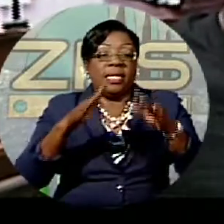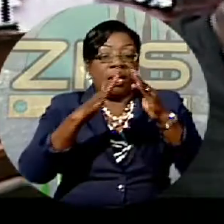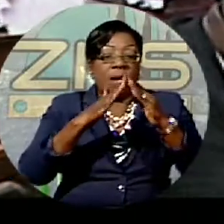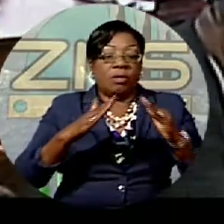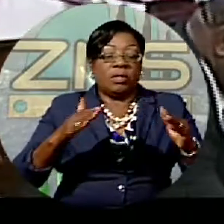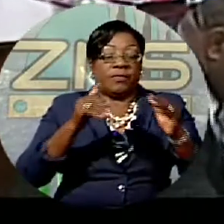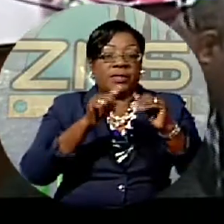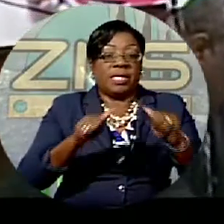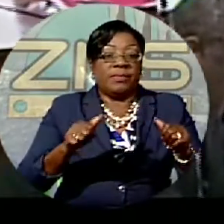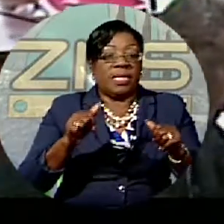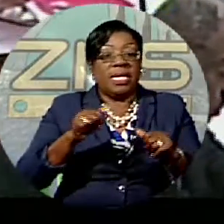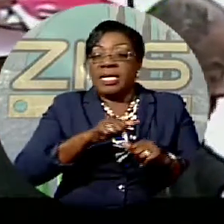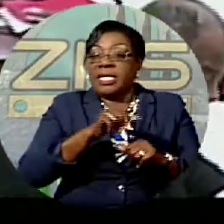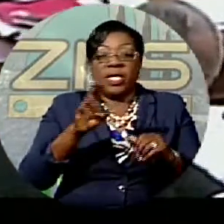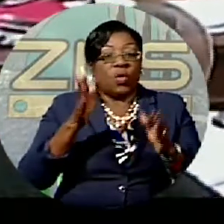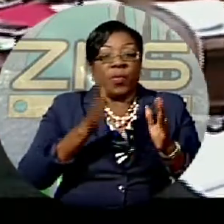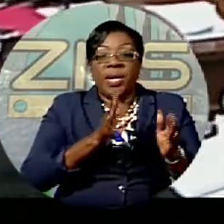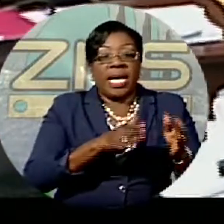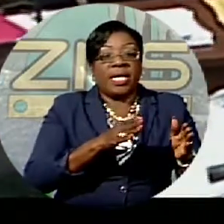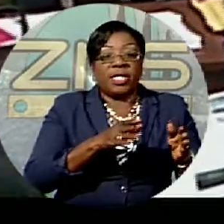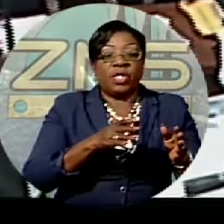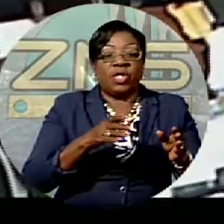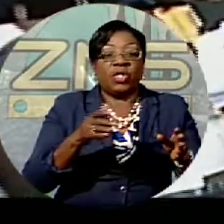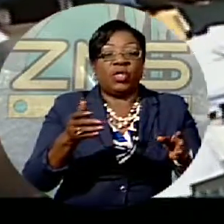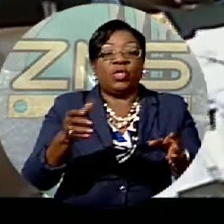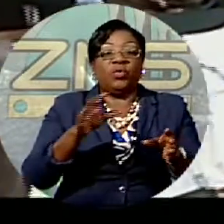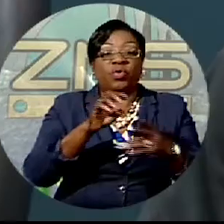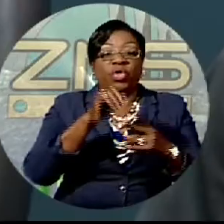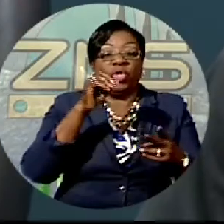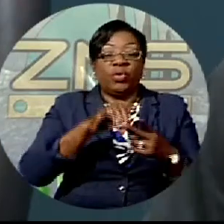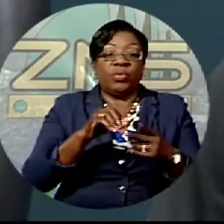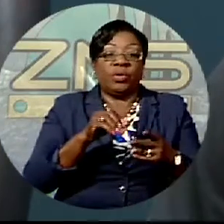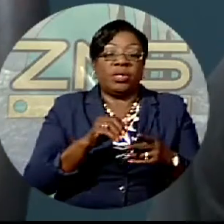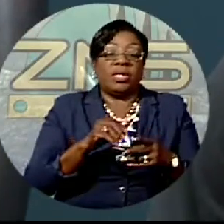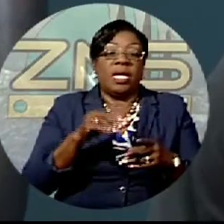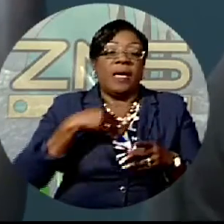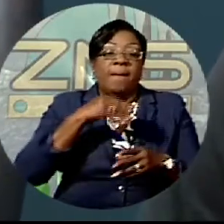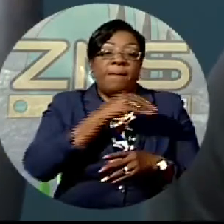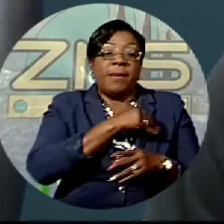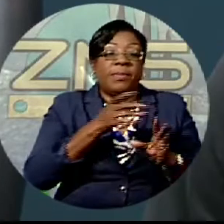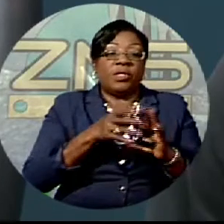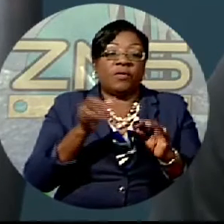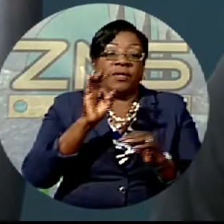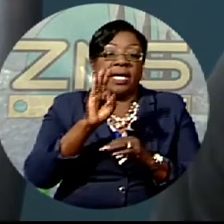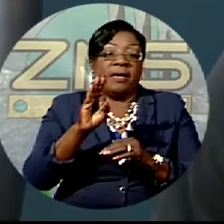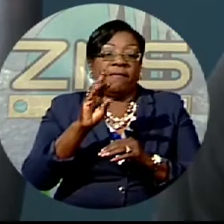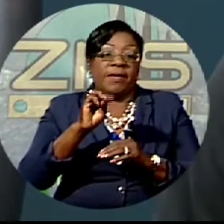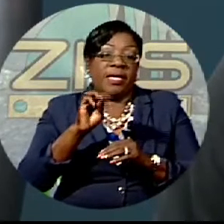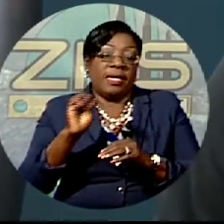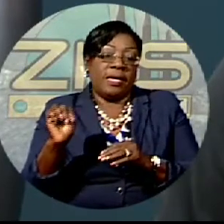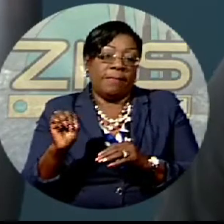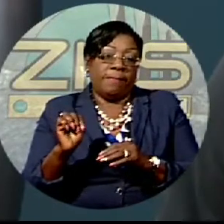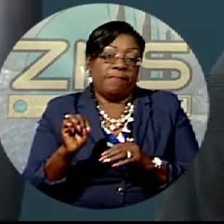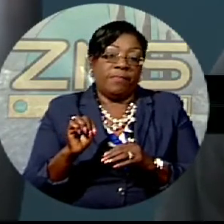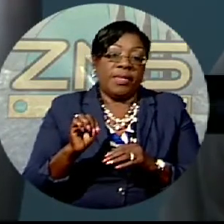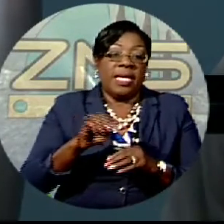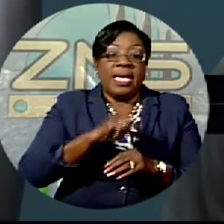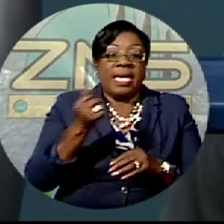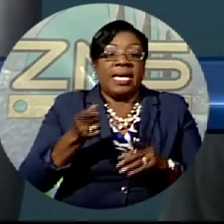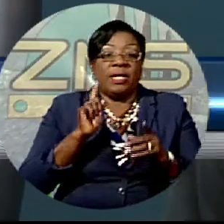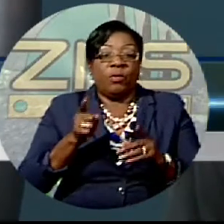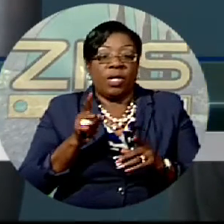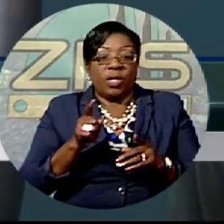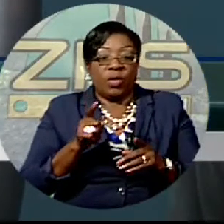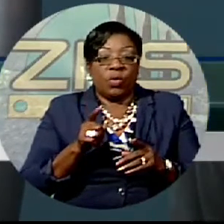are no plans to add any member of the FNM to its candidate pool. Anybody who wants to be a part of the DNA can. We